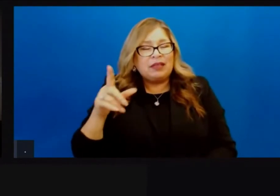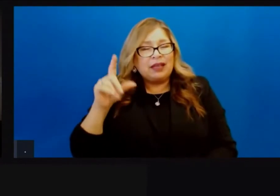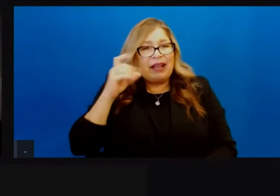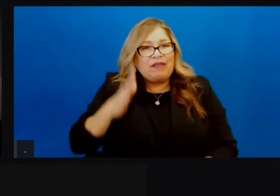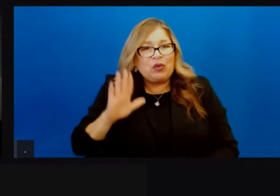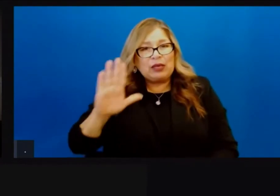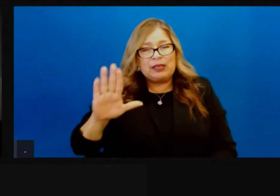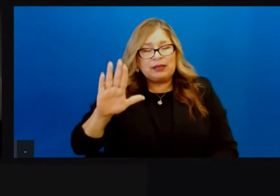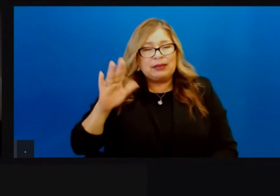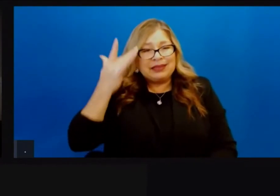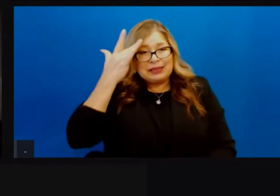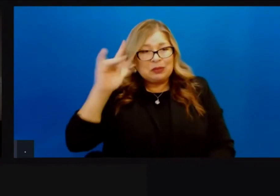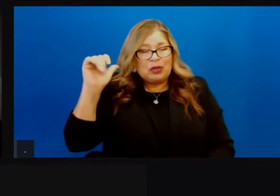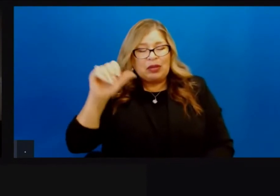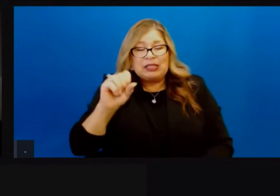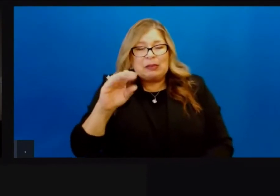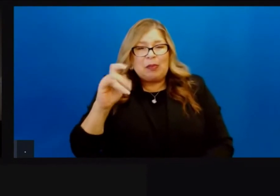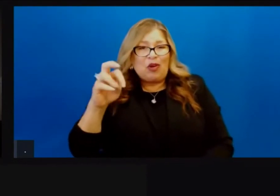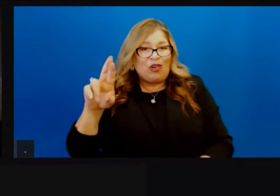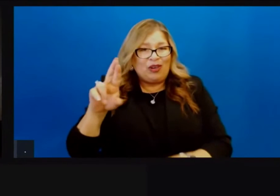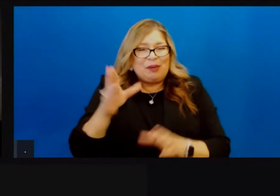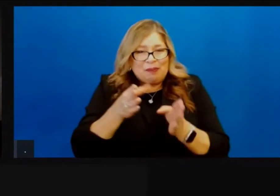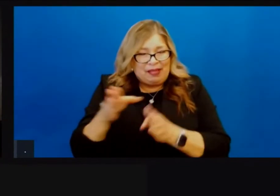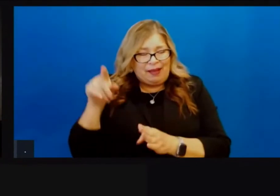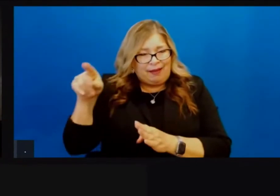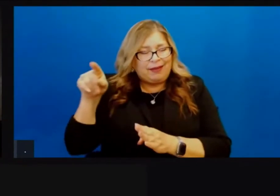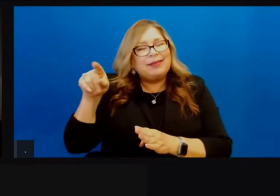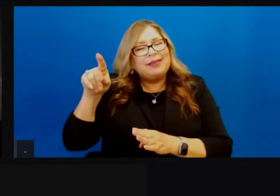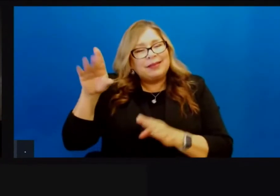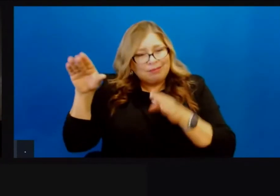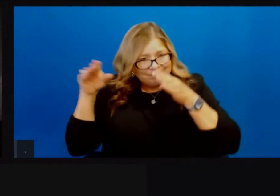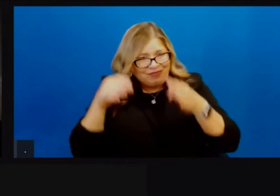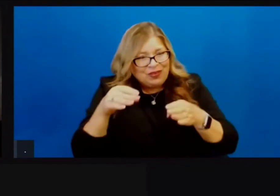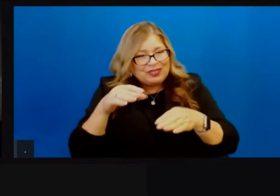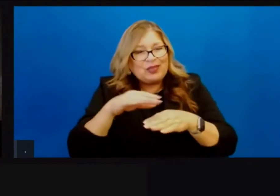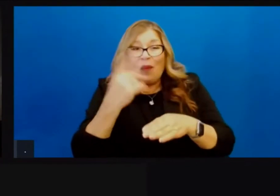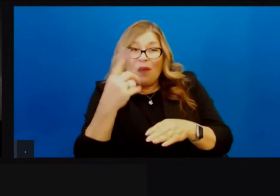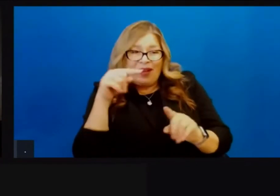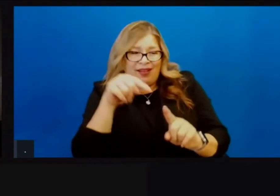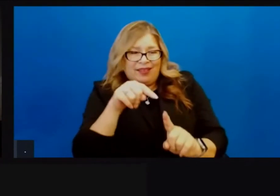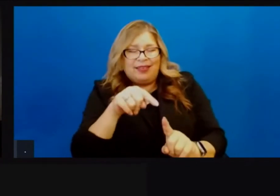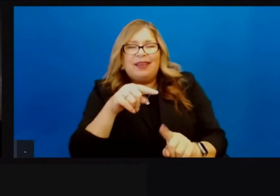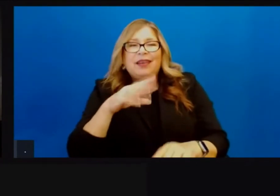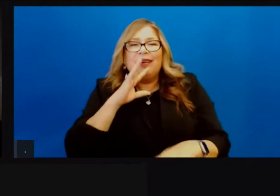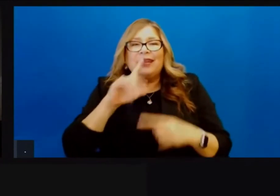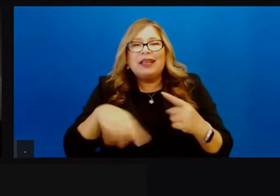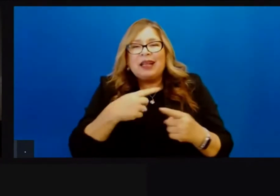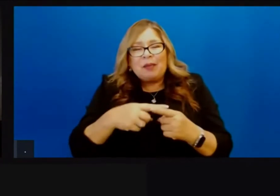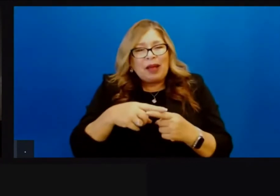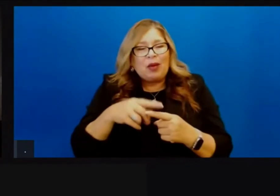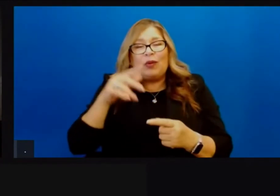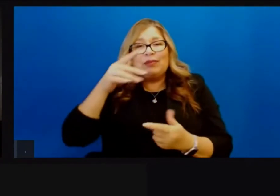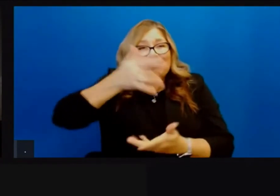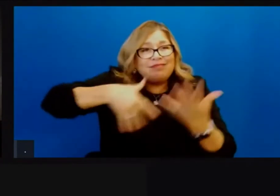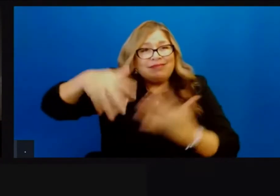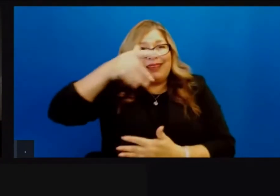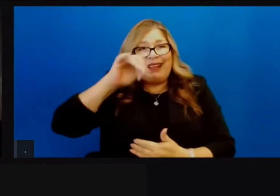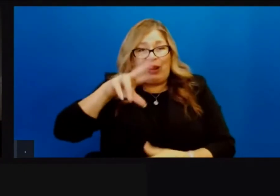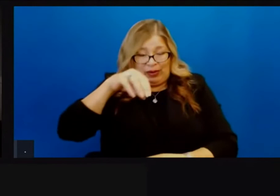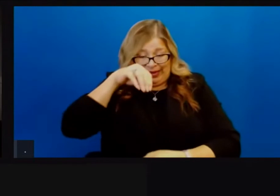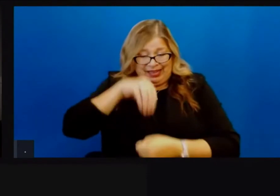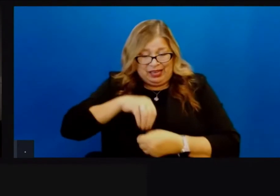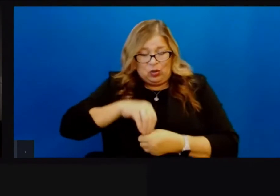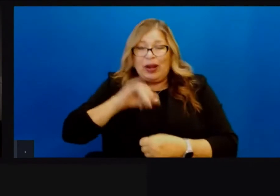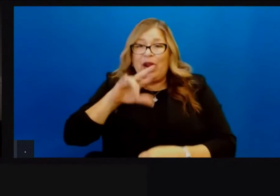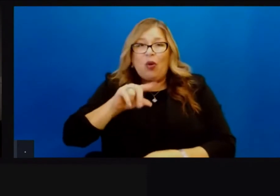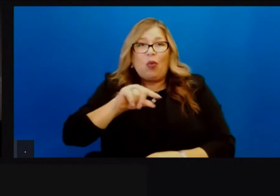had a focus on what we would do on ventilation and indoor air quality, creating a task force that